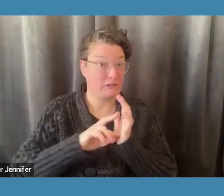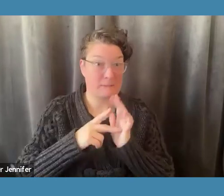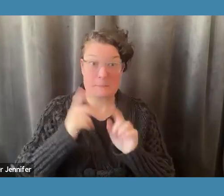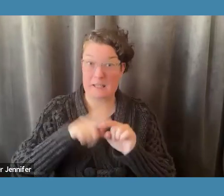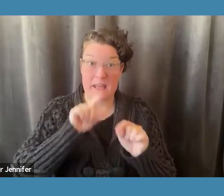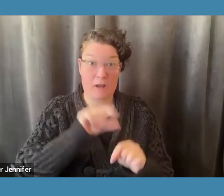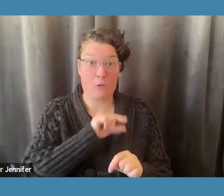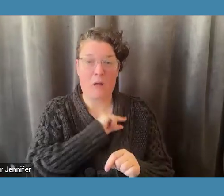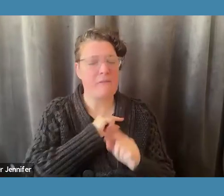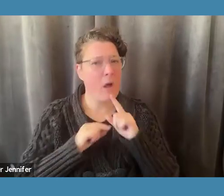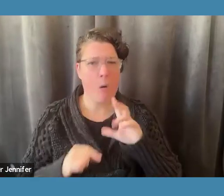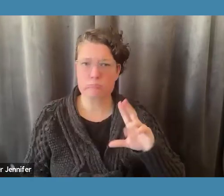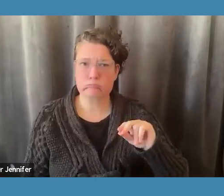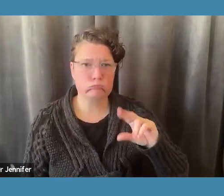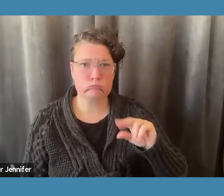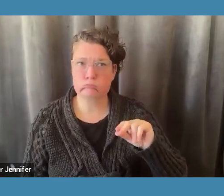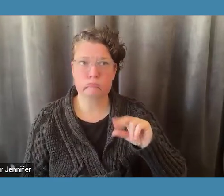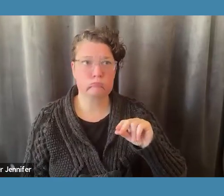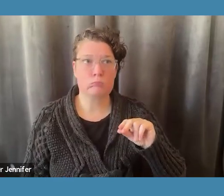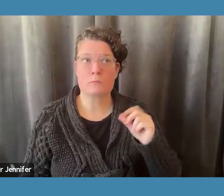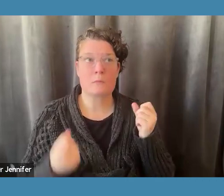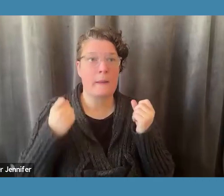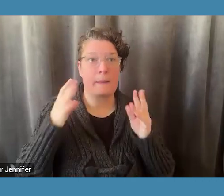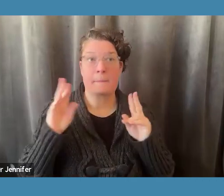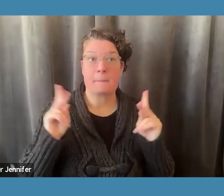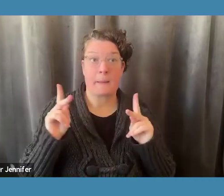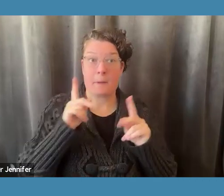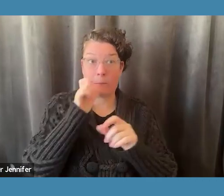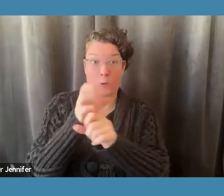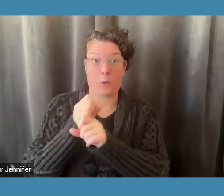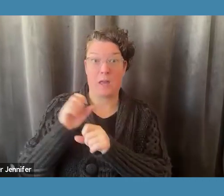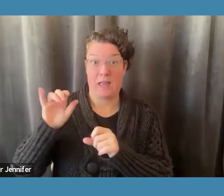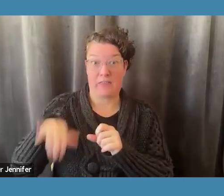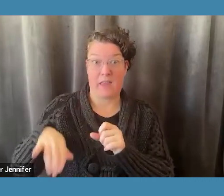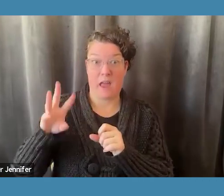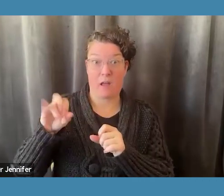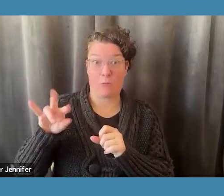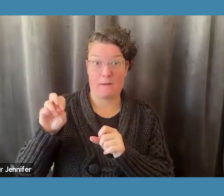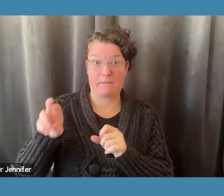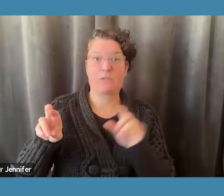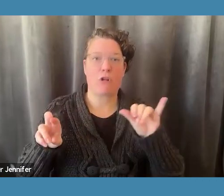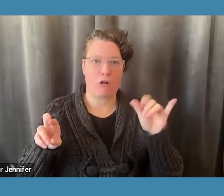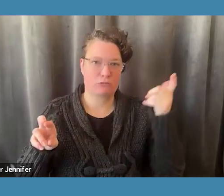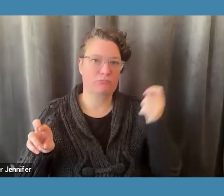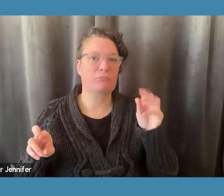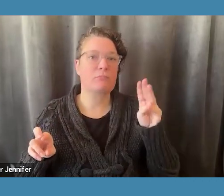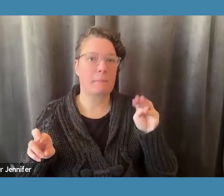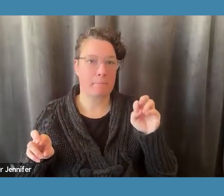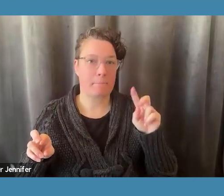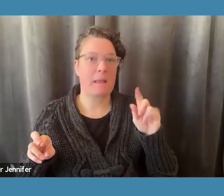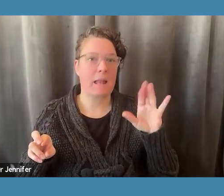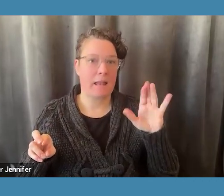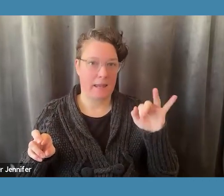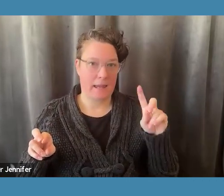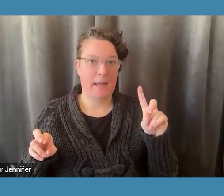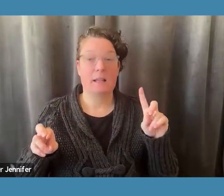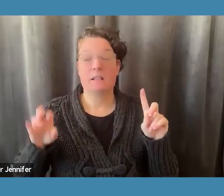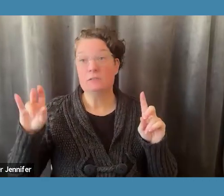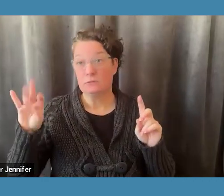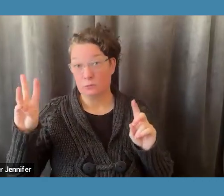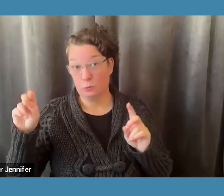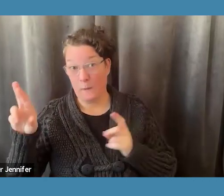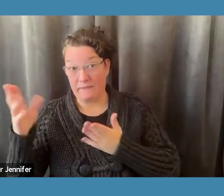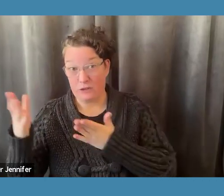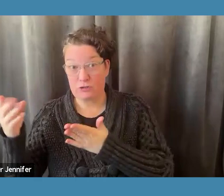You can be on, many people on the waiver are also on Medicaid, and their waiver services are funded through the waiver,